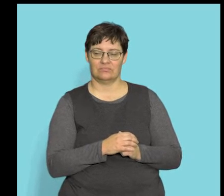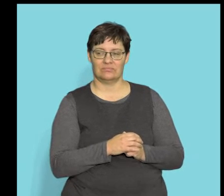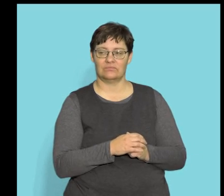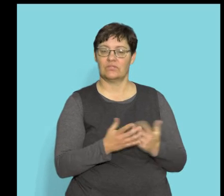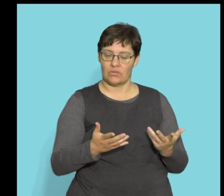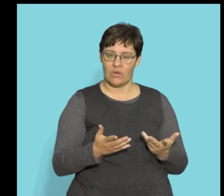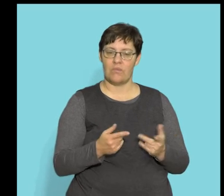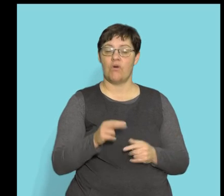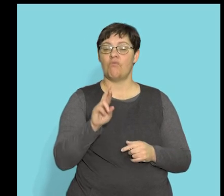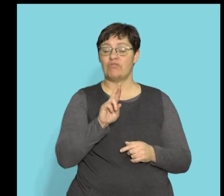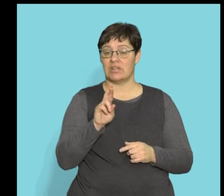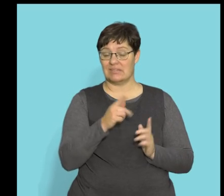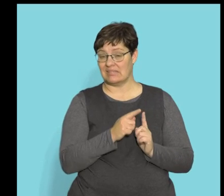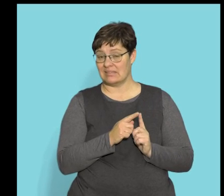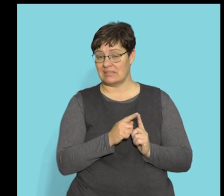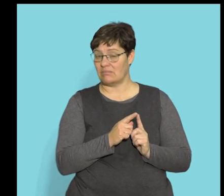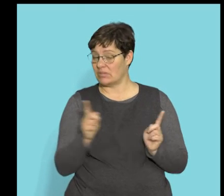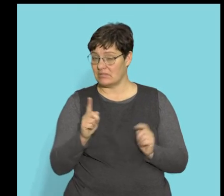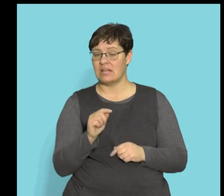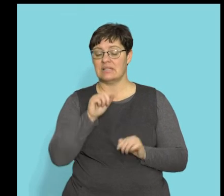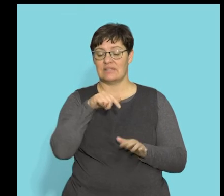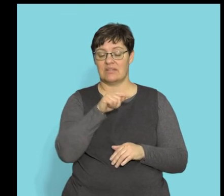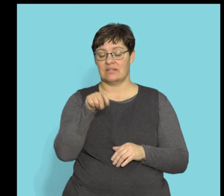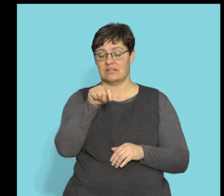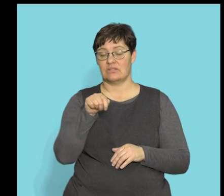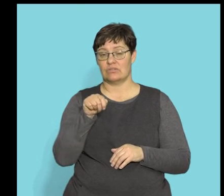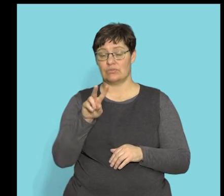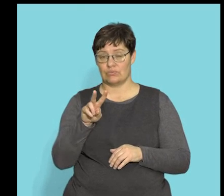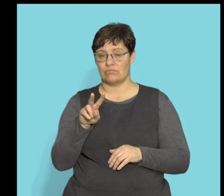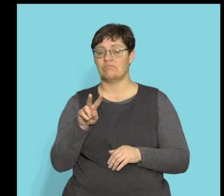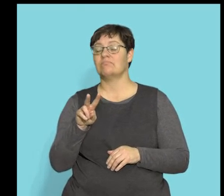divided by 2. So what is my radius? It is going to be